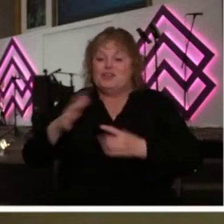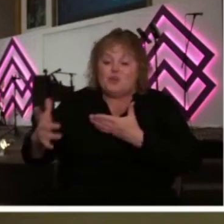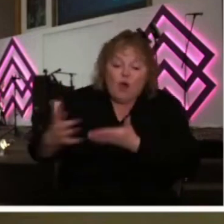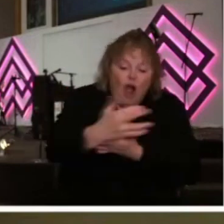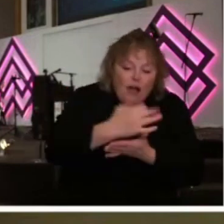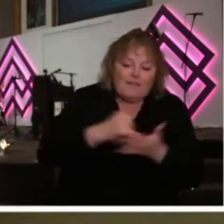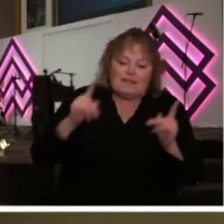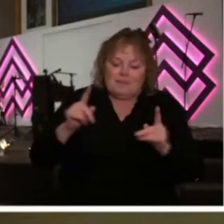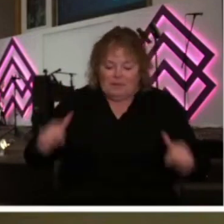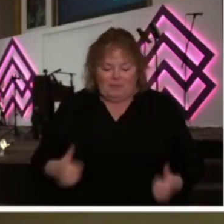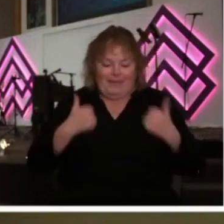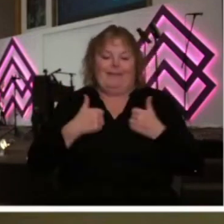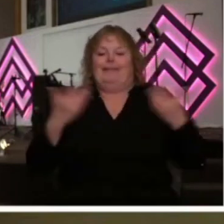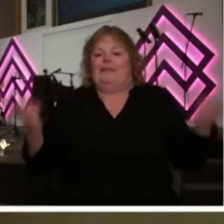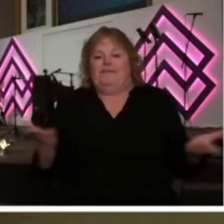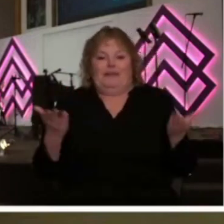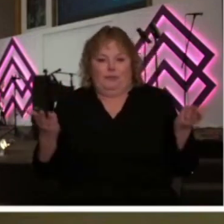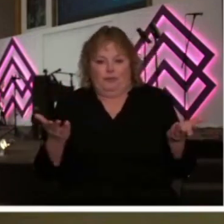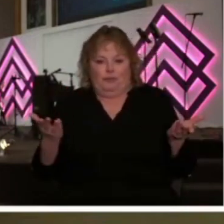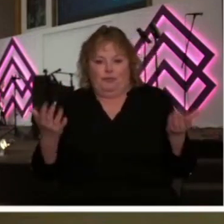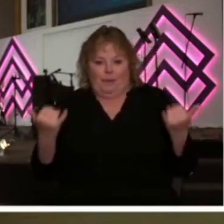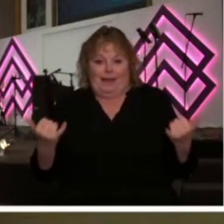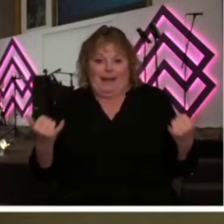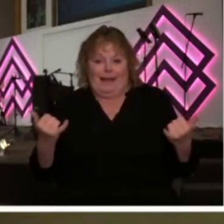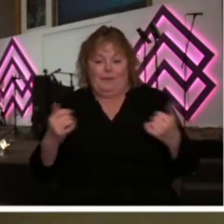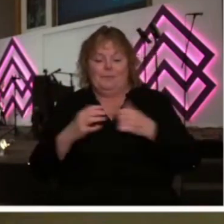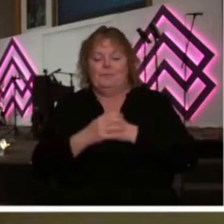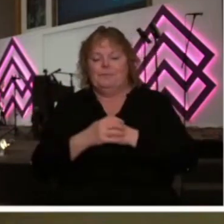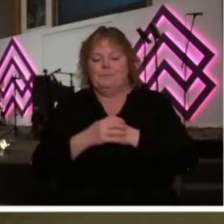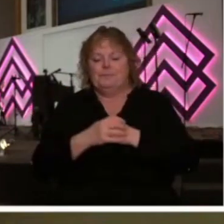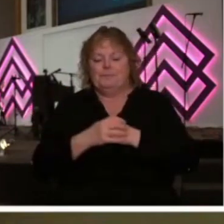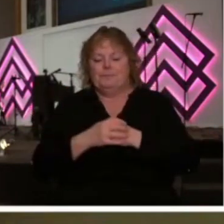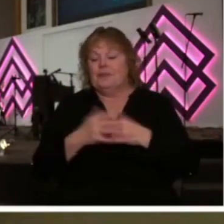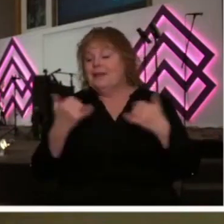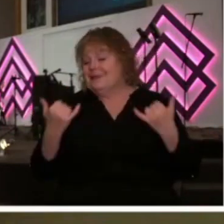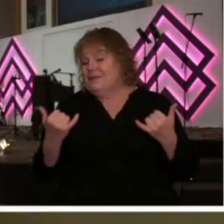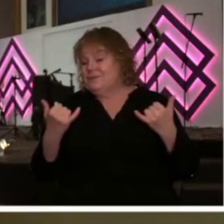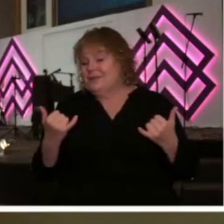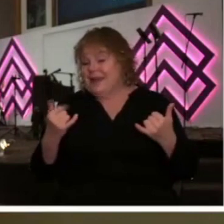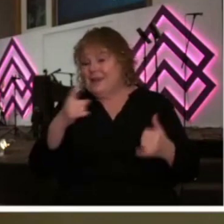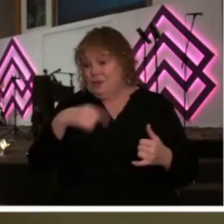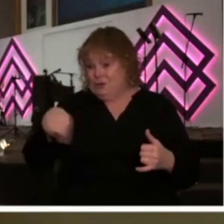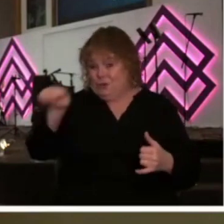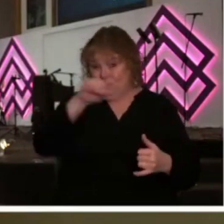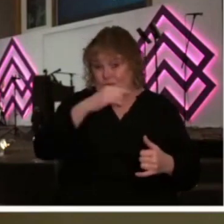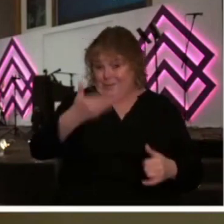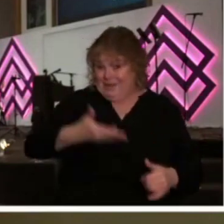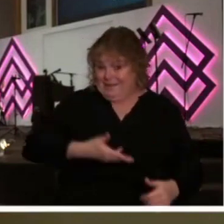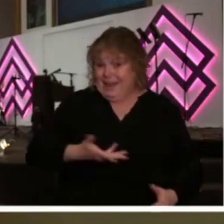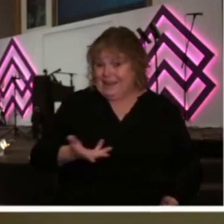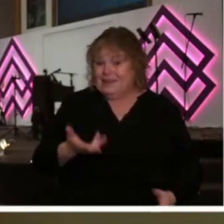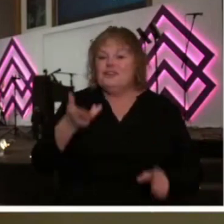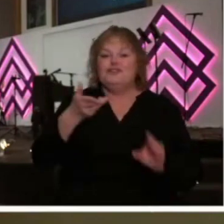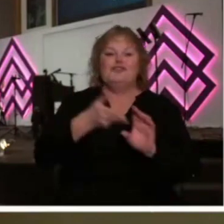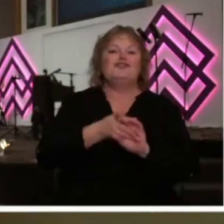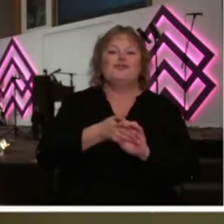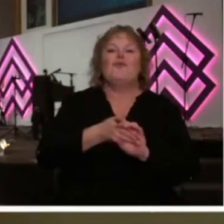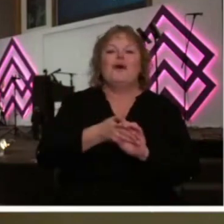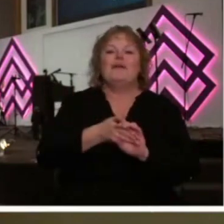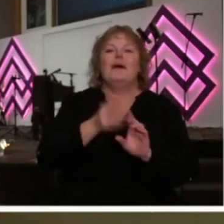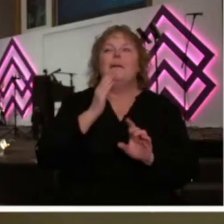harvest. And today, as we wrap this up, you've been invited to join a greater